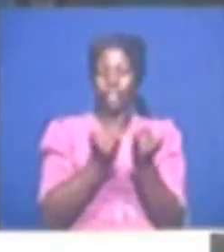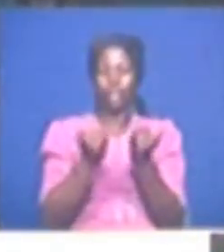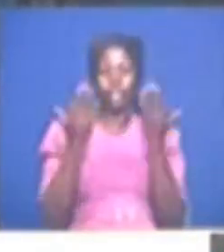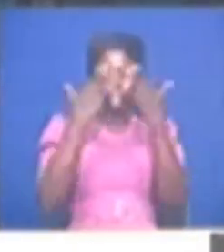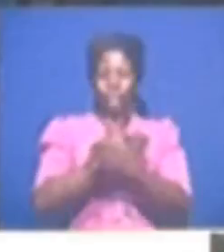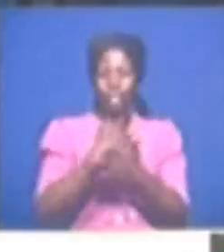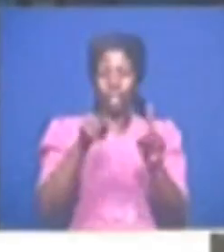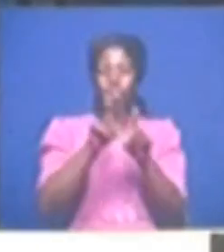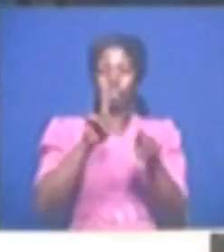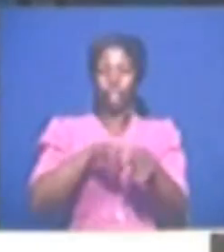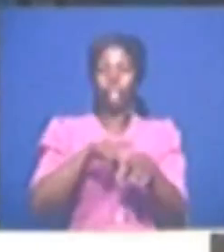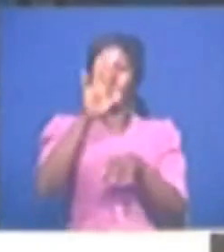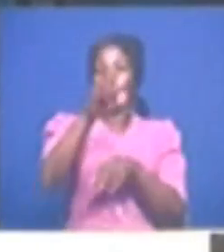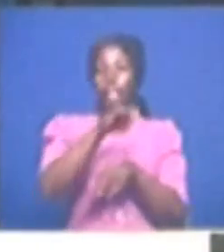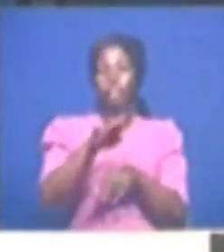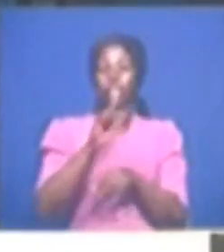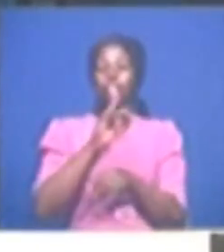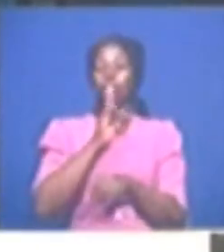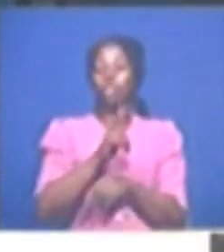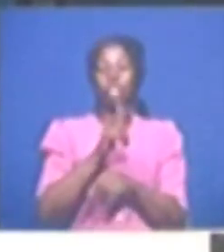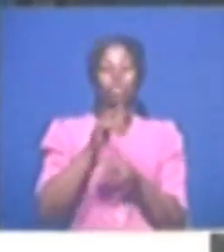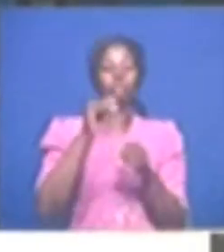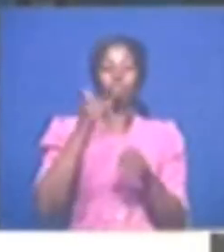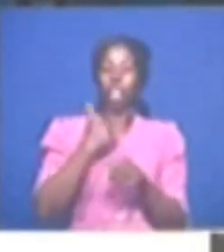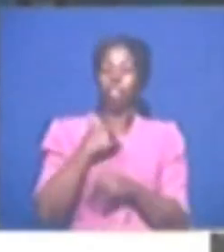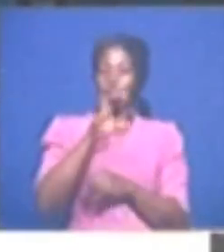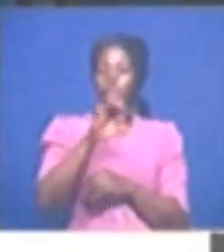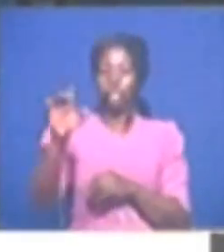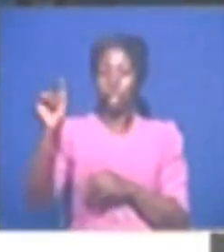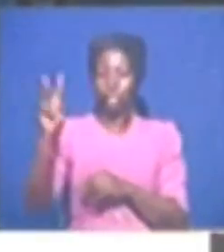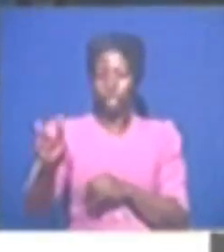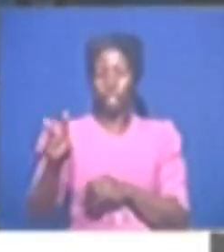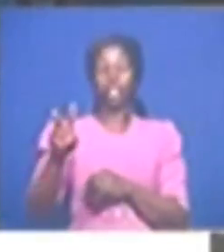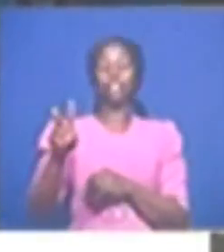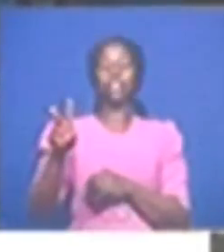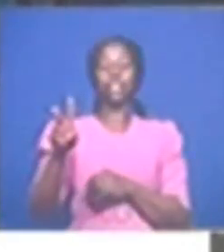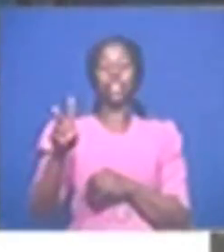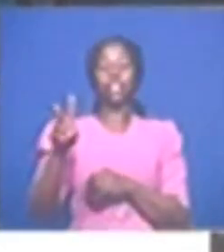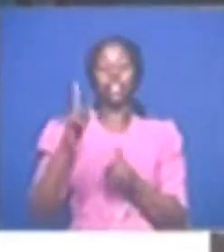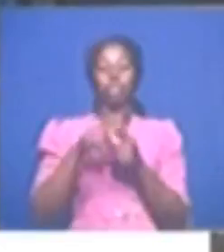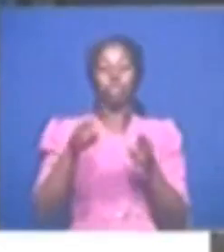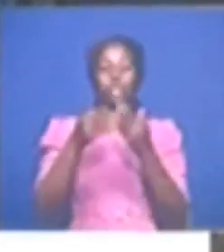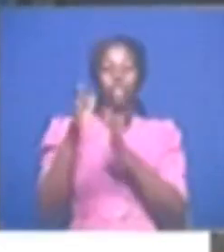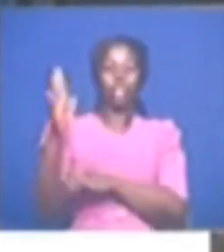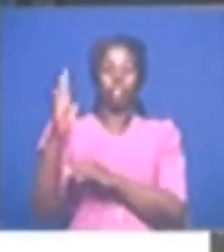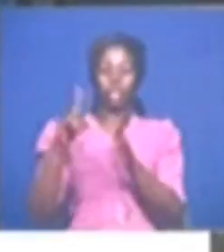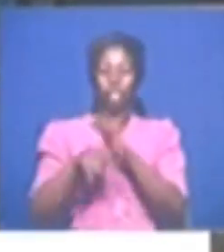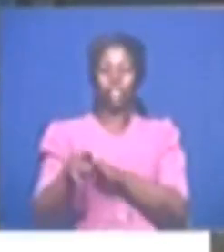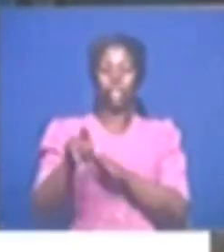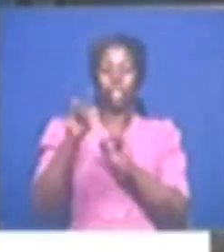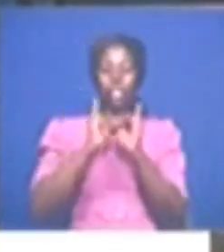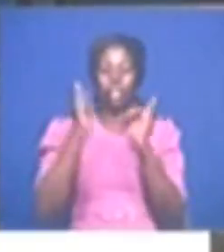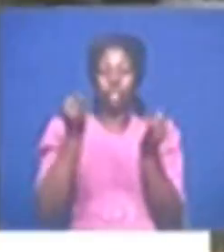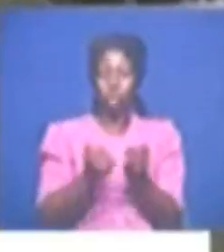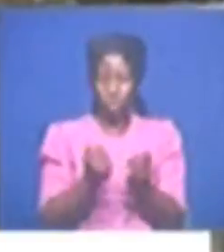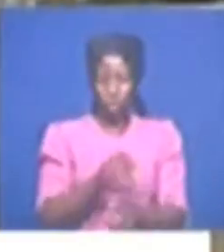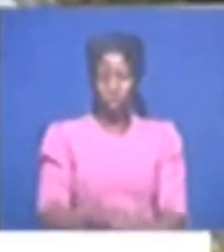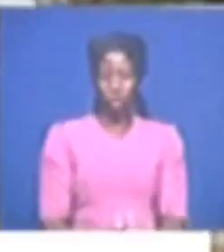schools to ensure security of learners. Brenda Zedaradido with the details of the cleanup at the institution.